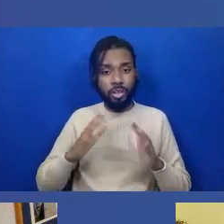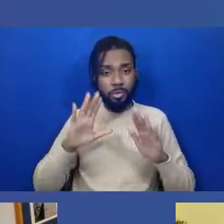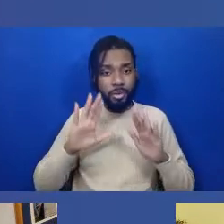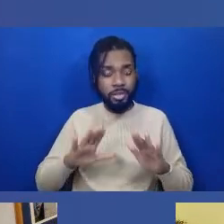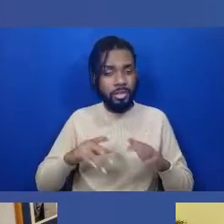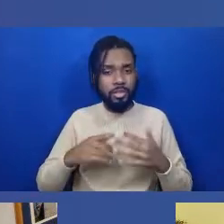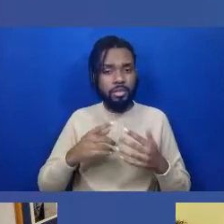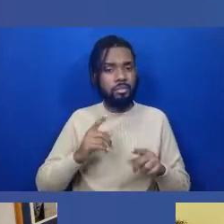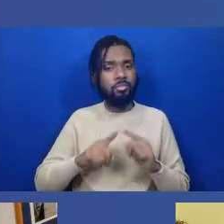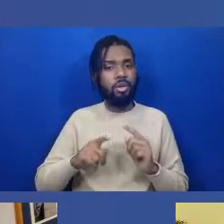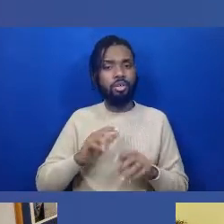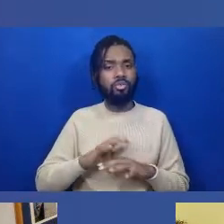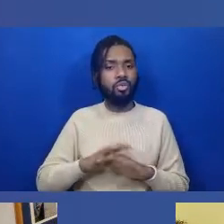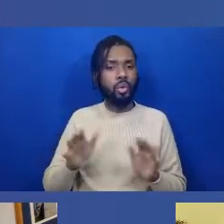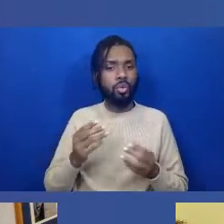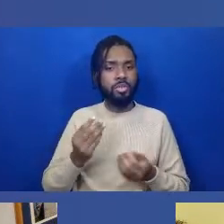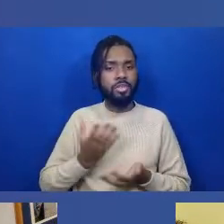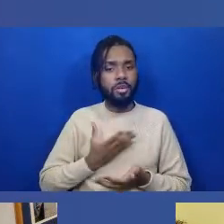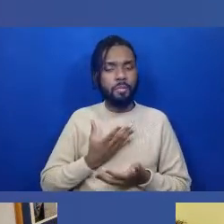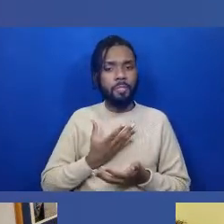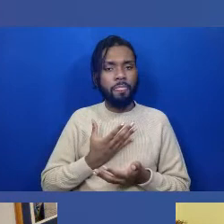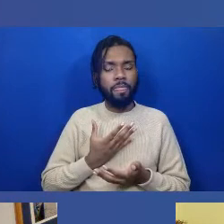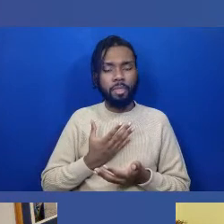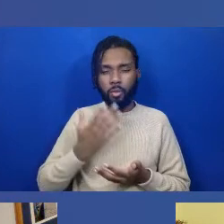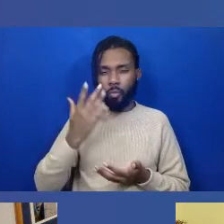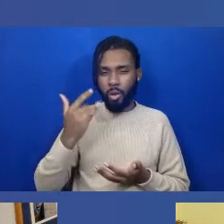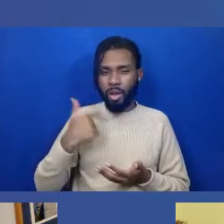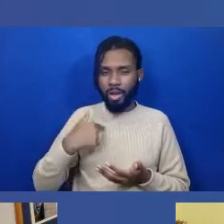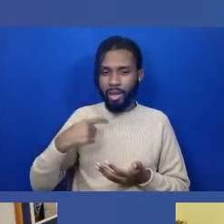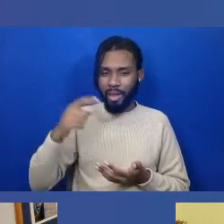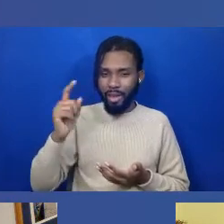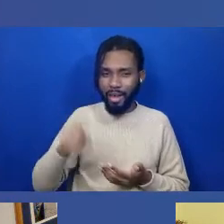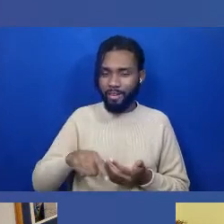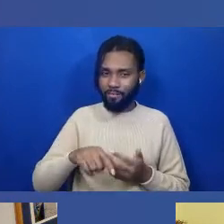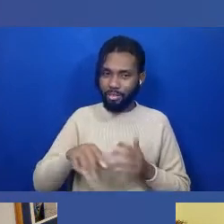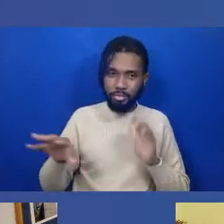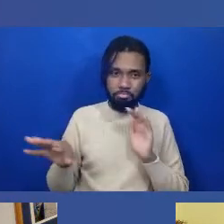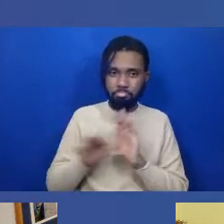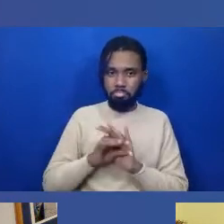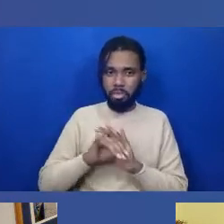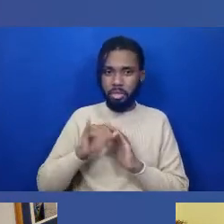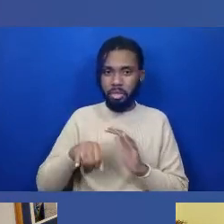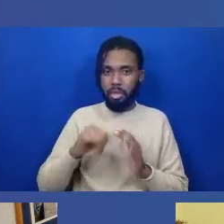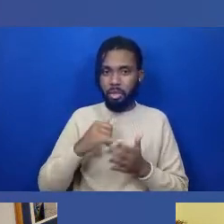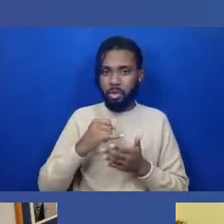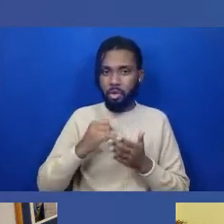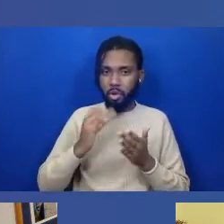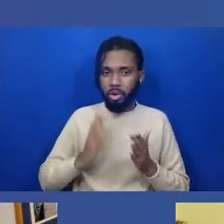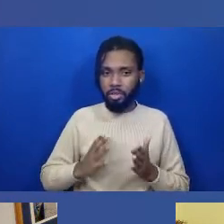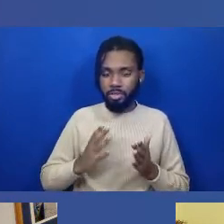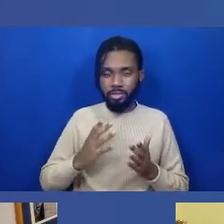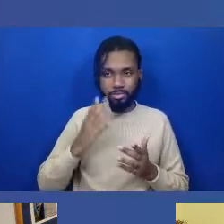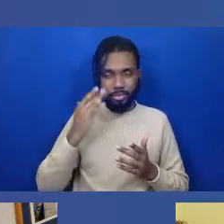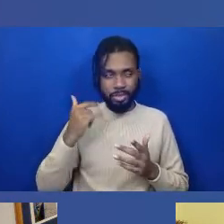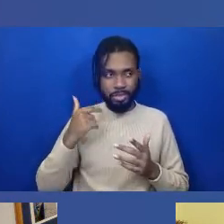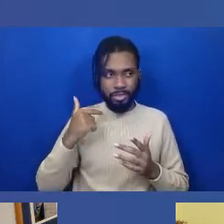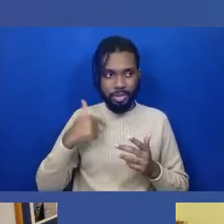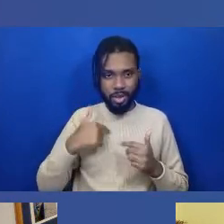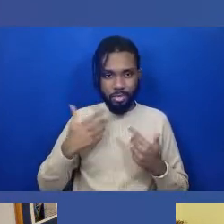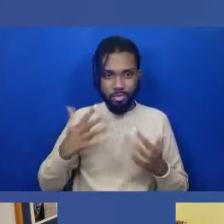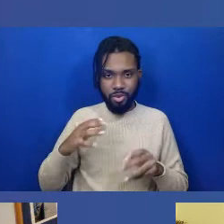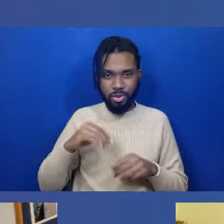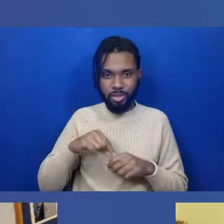me why I have to do that artist, because I'm in this place and I'm navigating